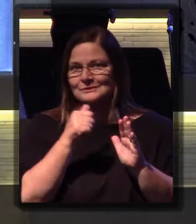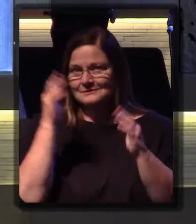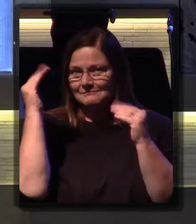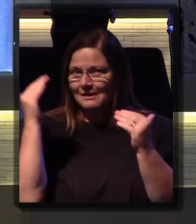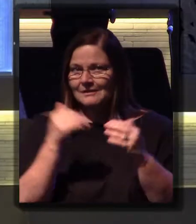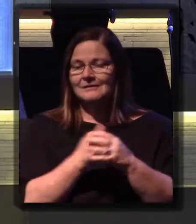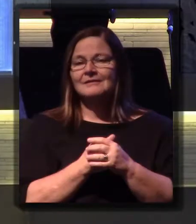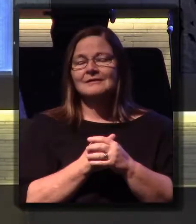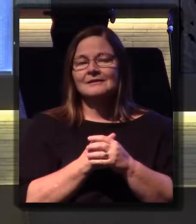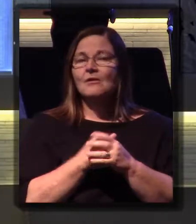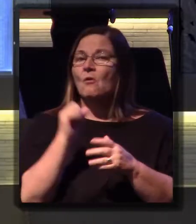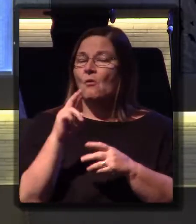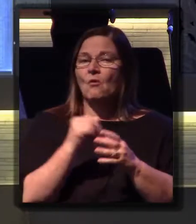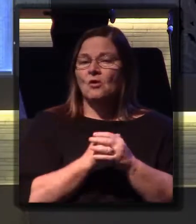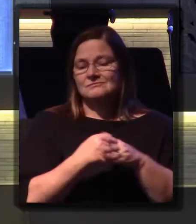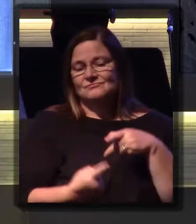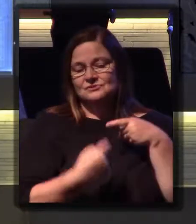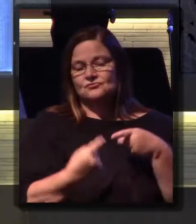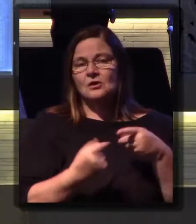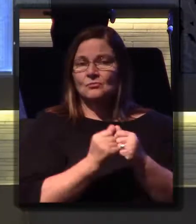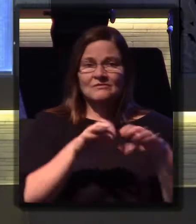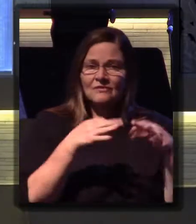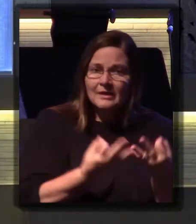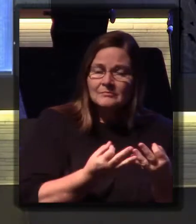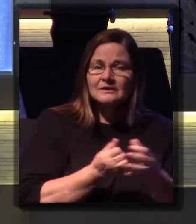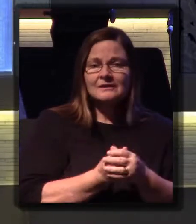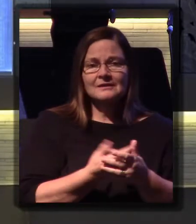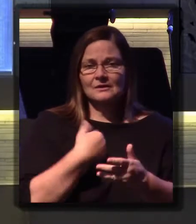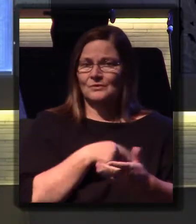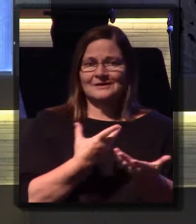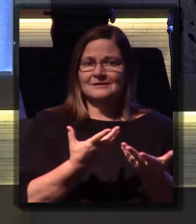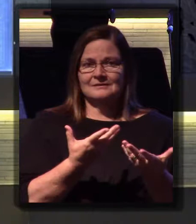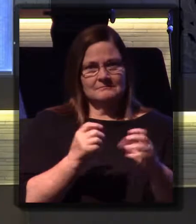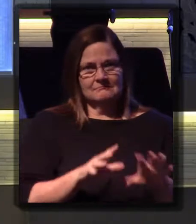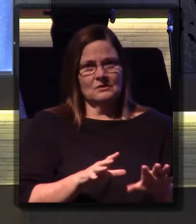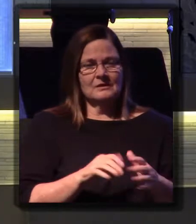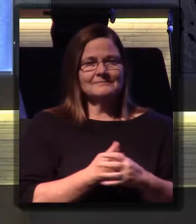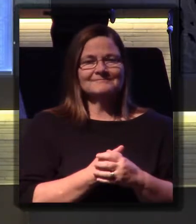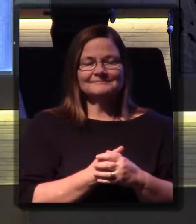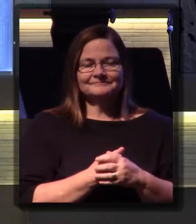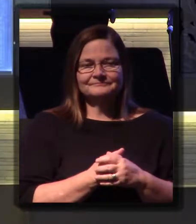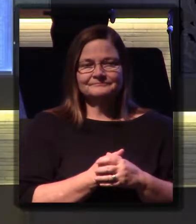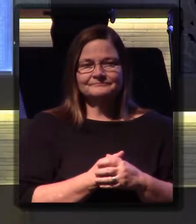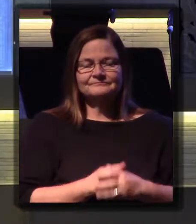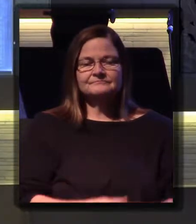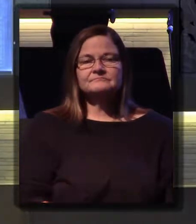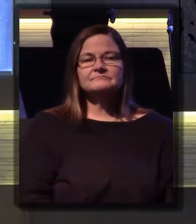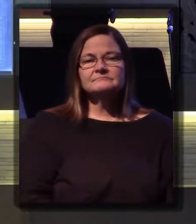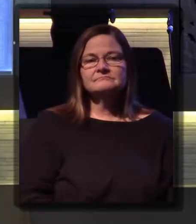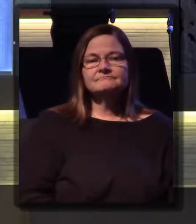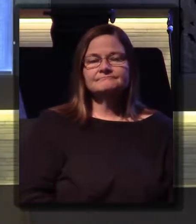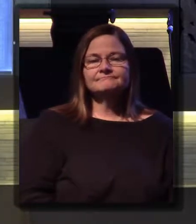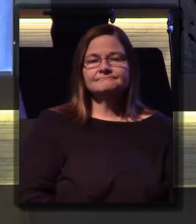whether it's a diagnosis you are not hoping for, whether it's a struggle in our families that we